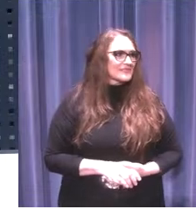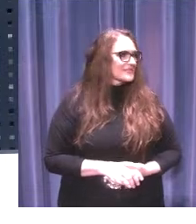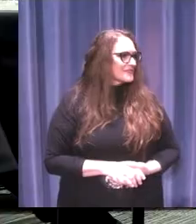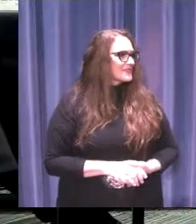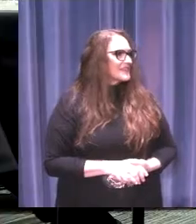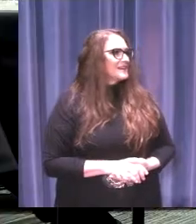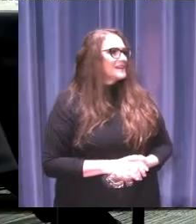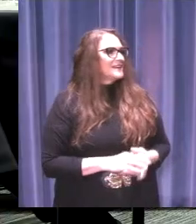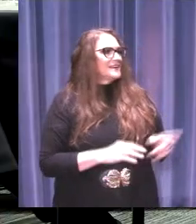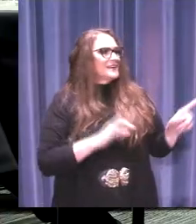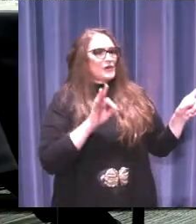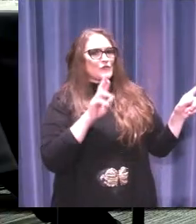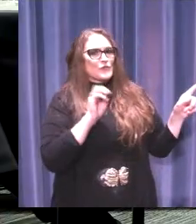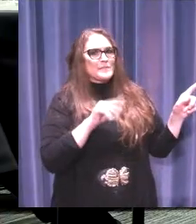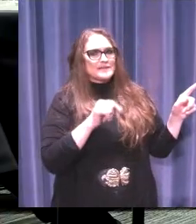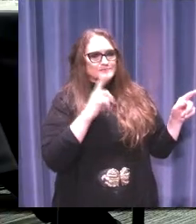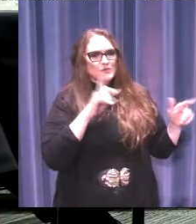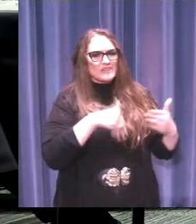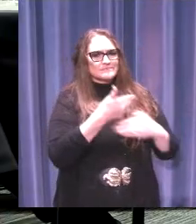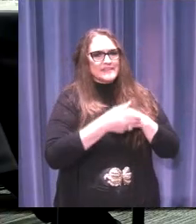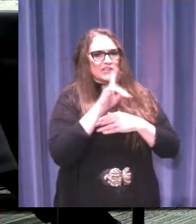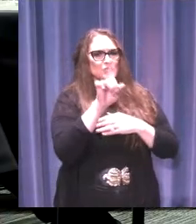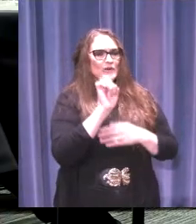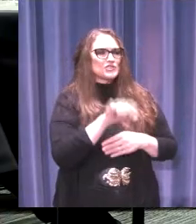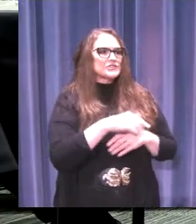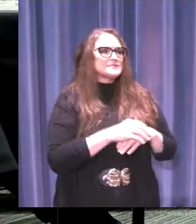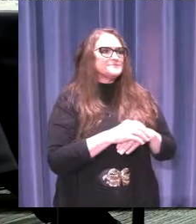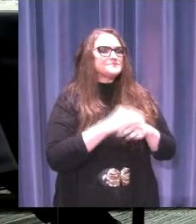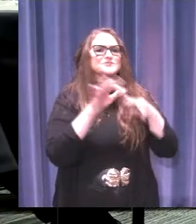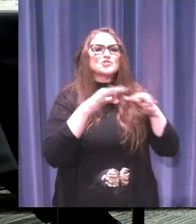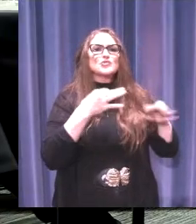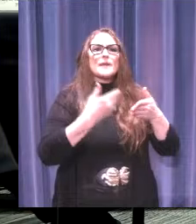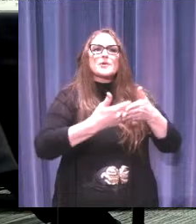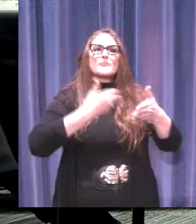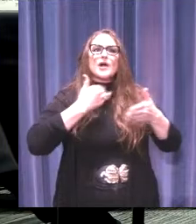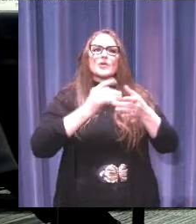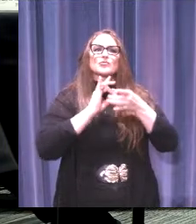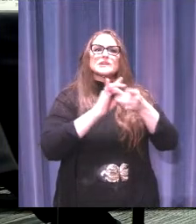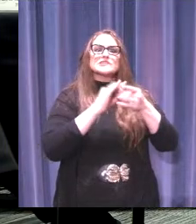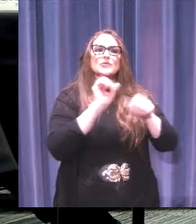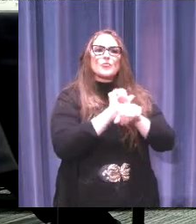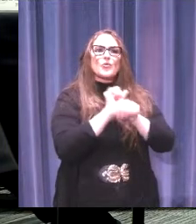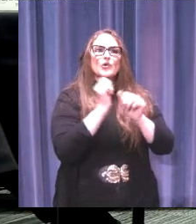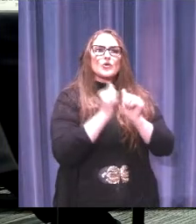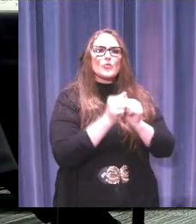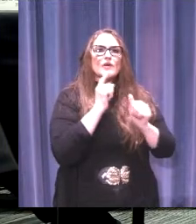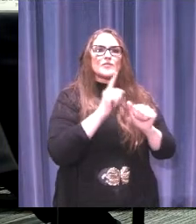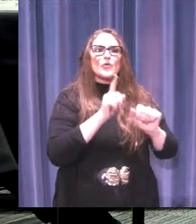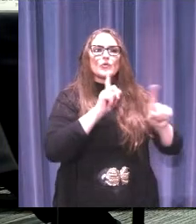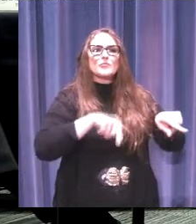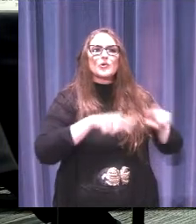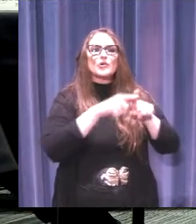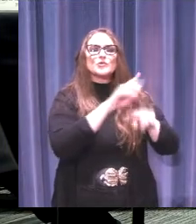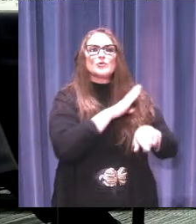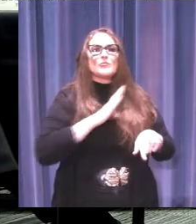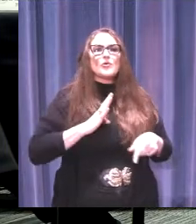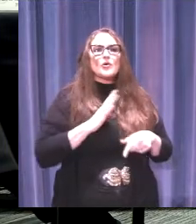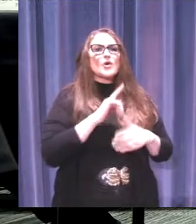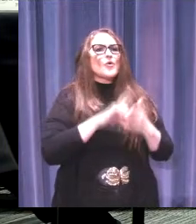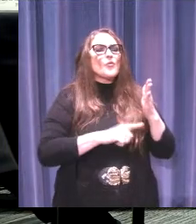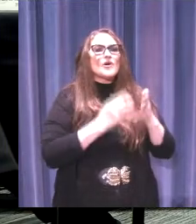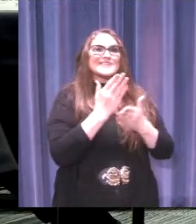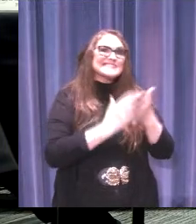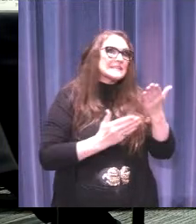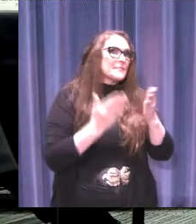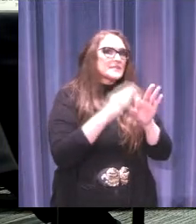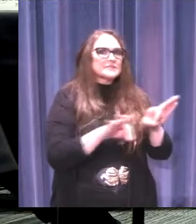Trustee Freeman? Next question. Describe your prior relationship working with or reporting to a board. What are some of the key things